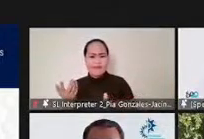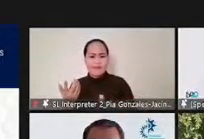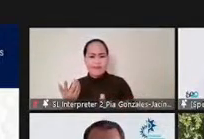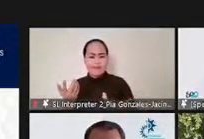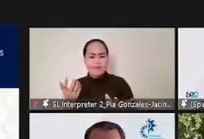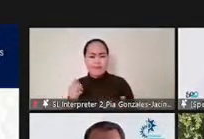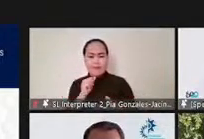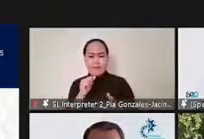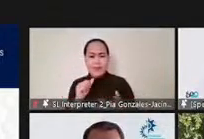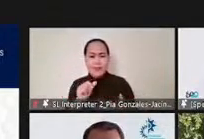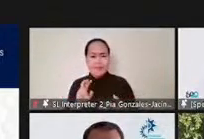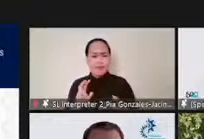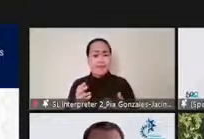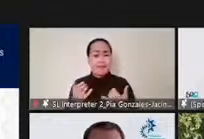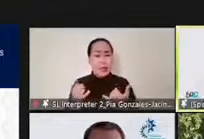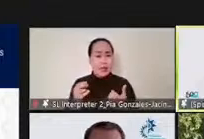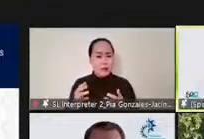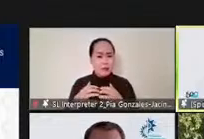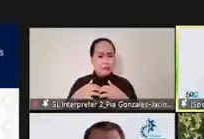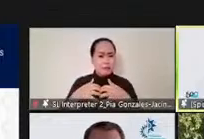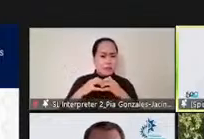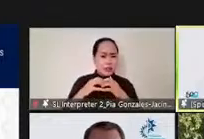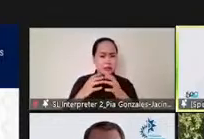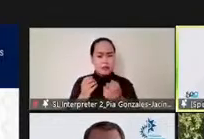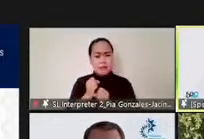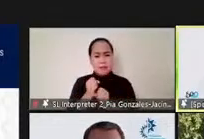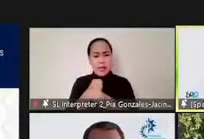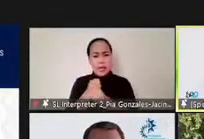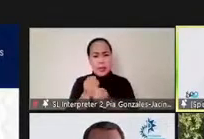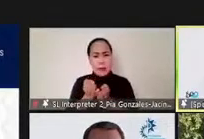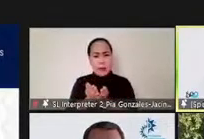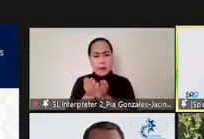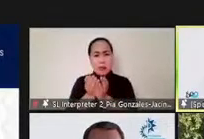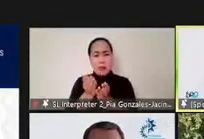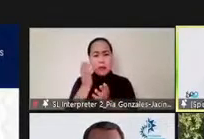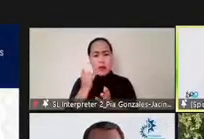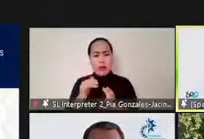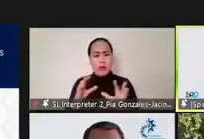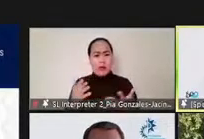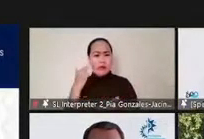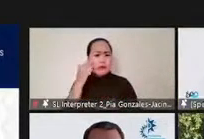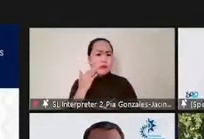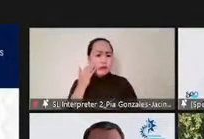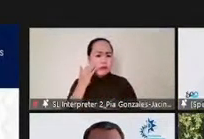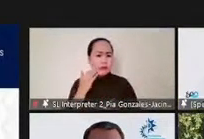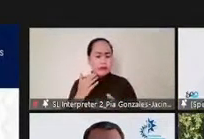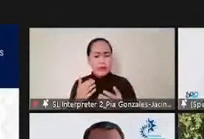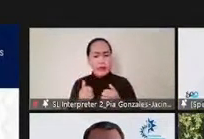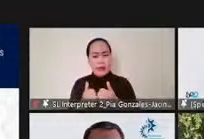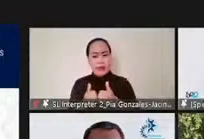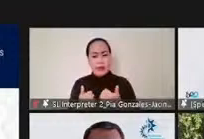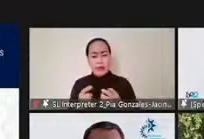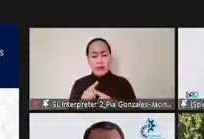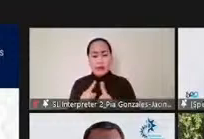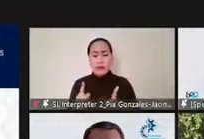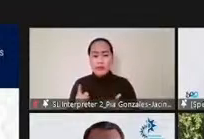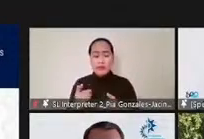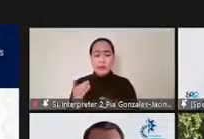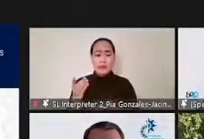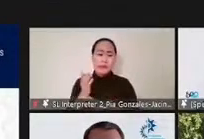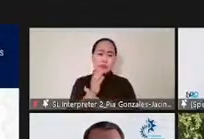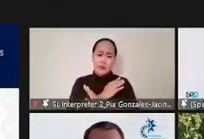building this kind of boat because of lack of timber. And usually before,